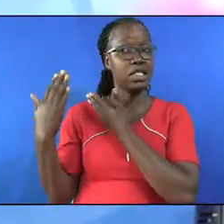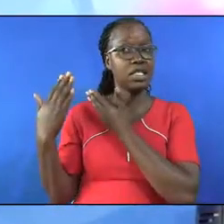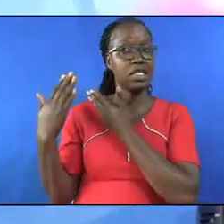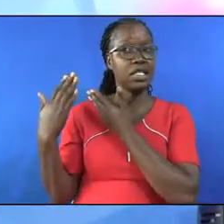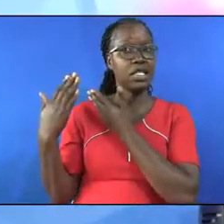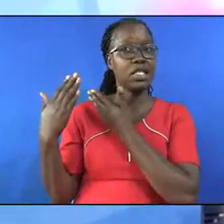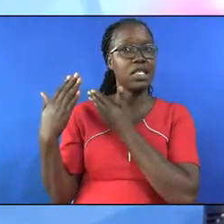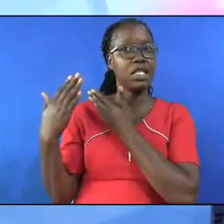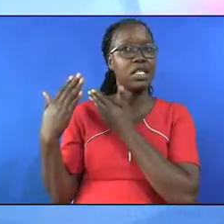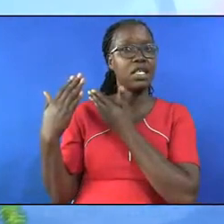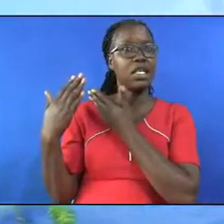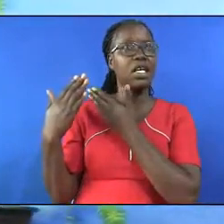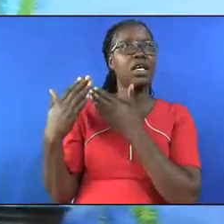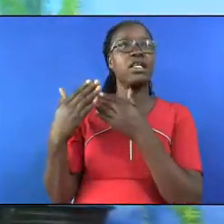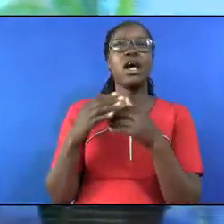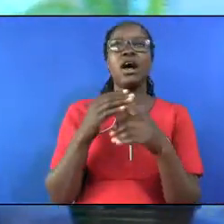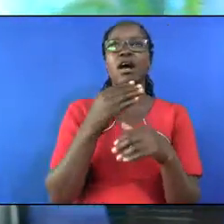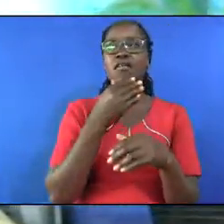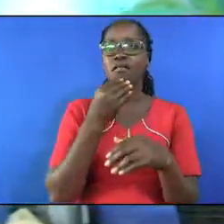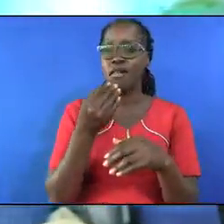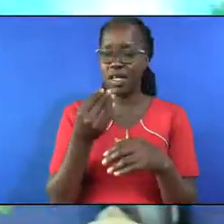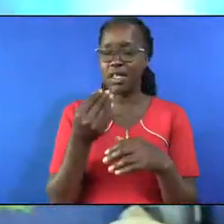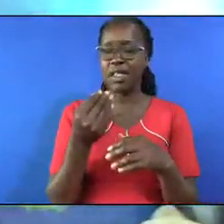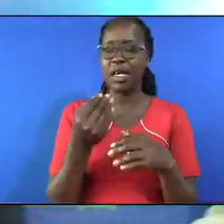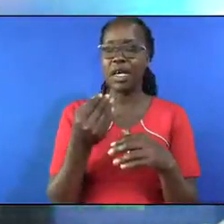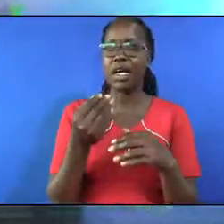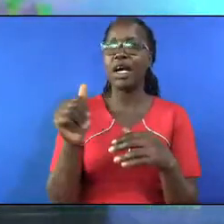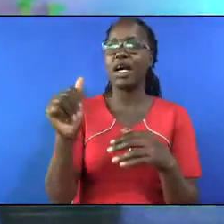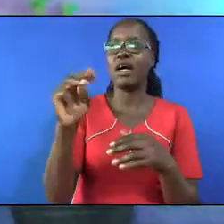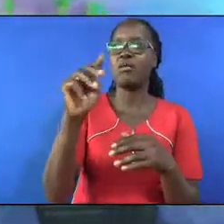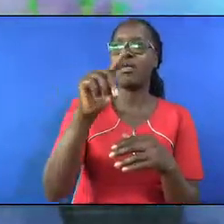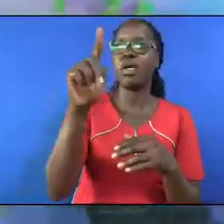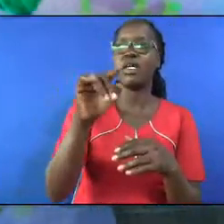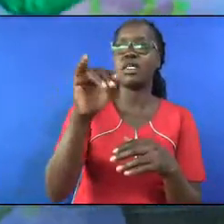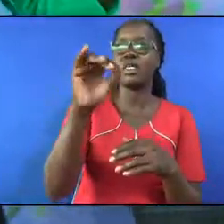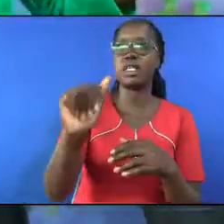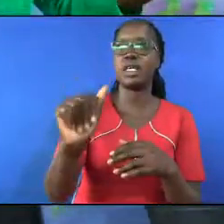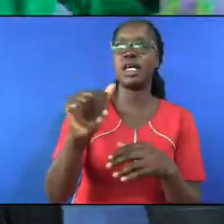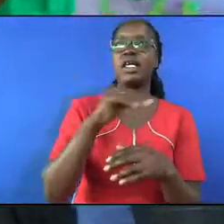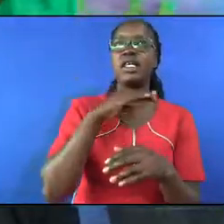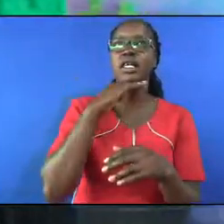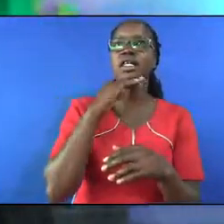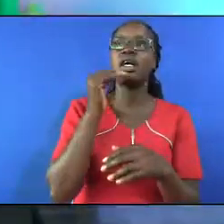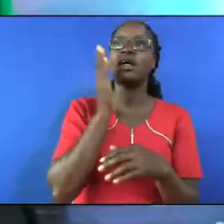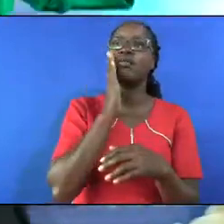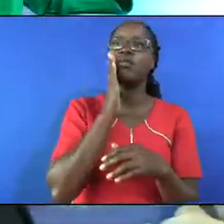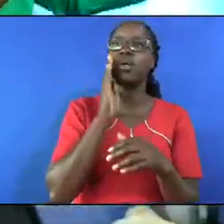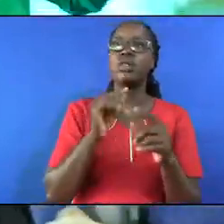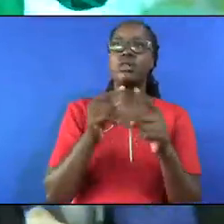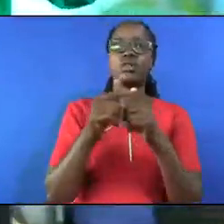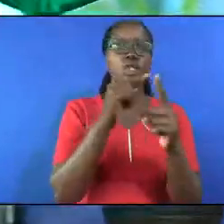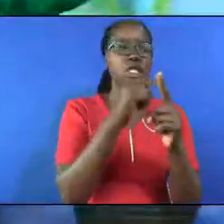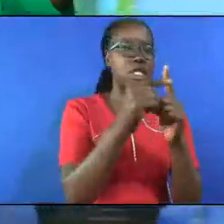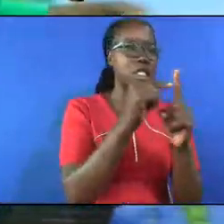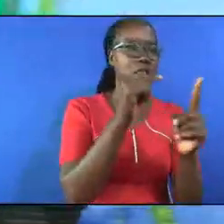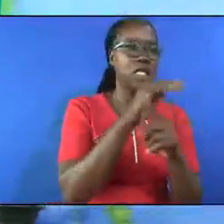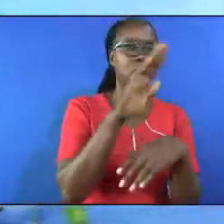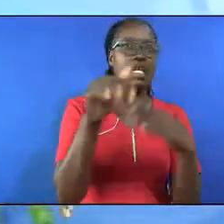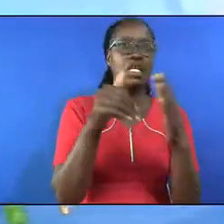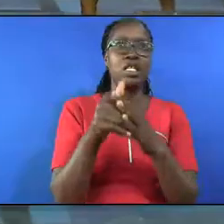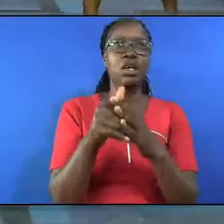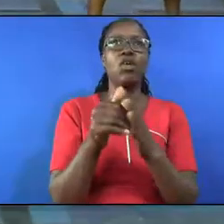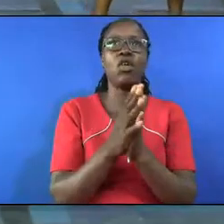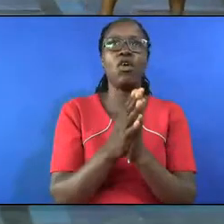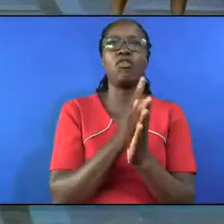his father Ahaziah died. And so when Ahaziah died, his mother proceeded to kill the whole of the